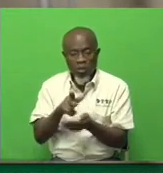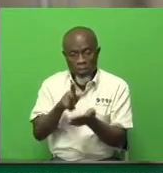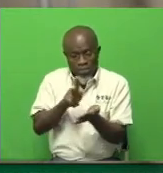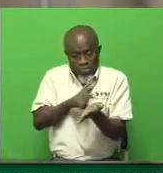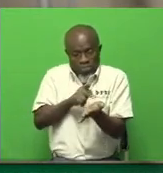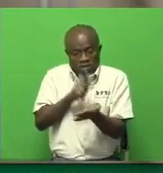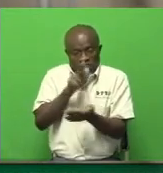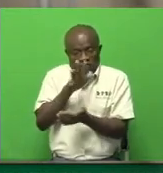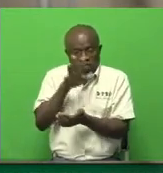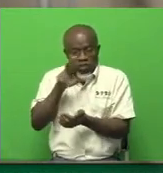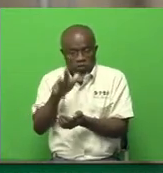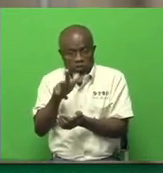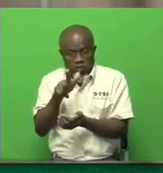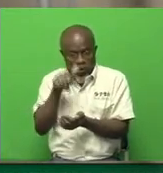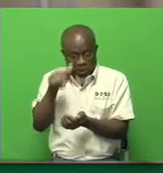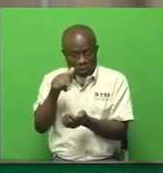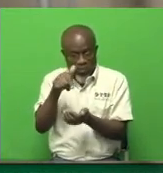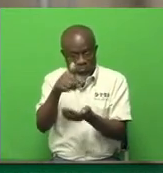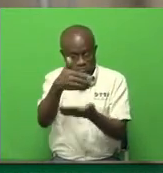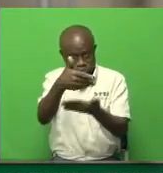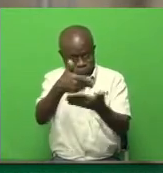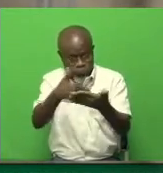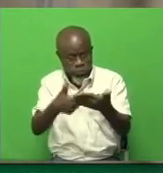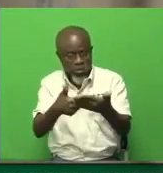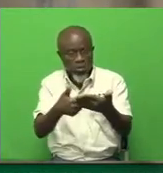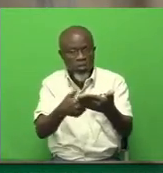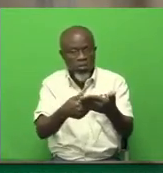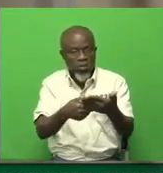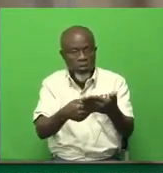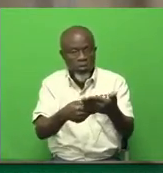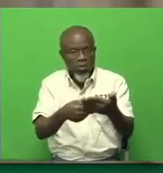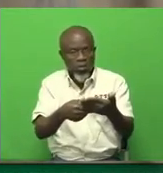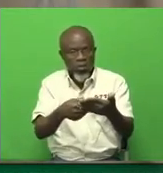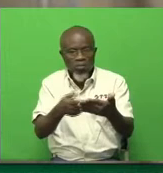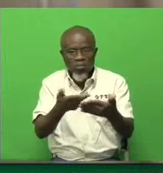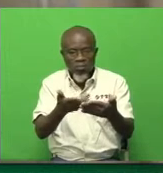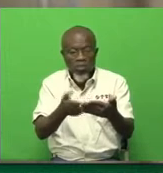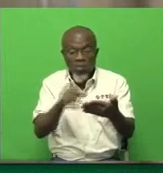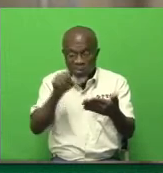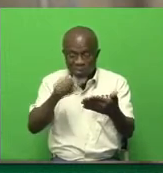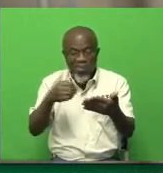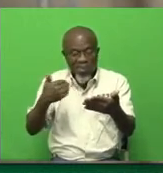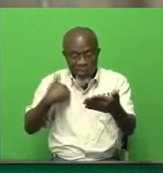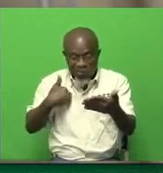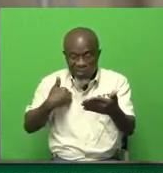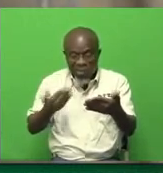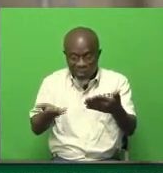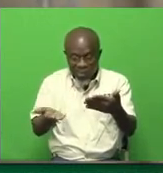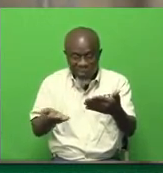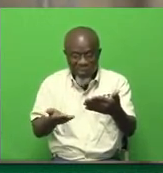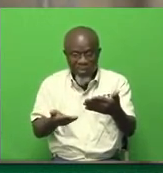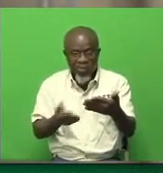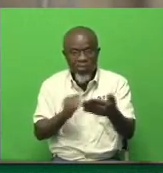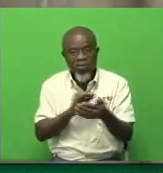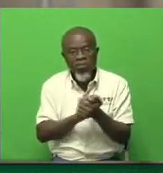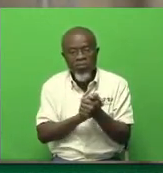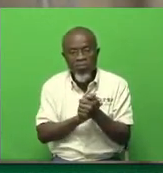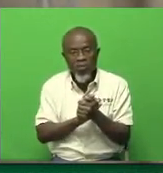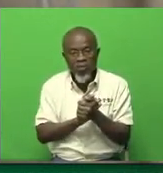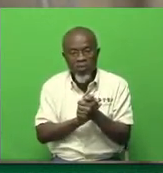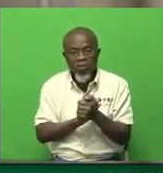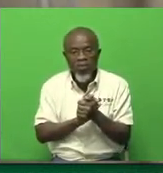Mr Deputy speaker it cannot be disputed because the member for Lupino bunny up to no